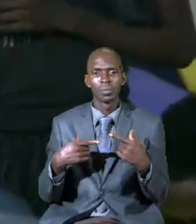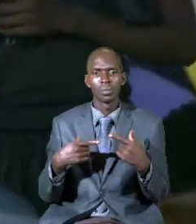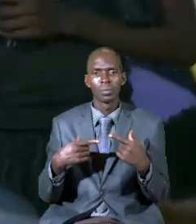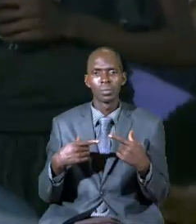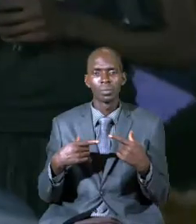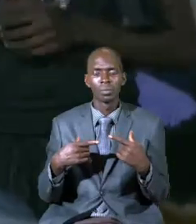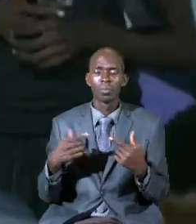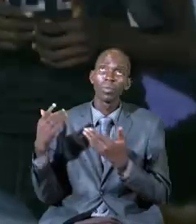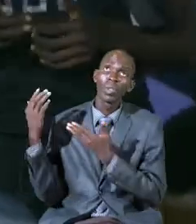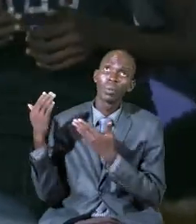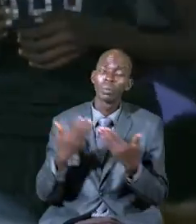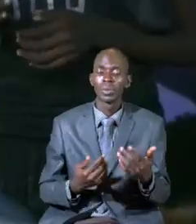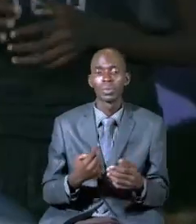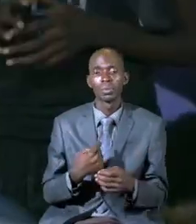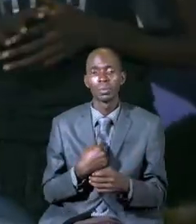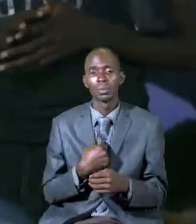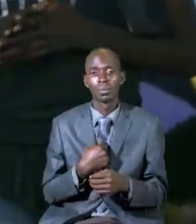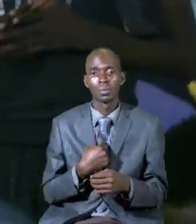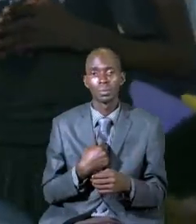Bring me